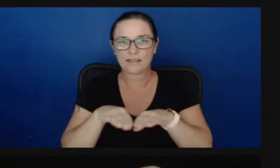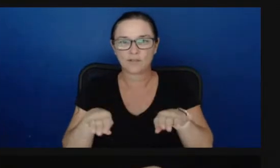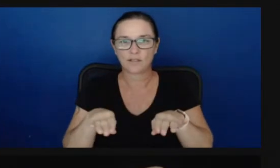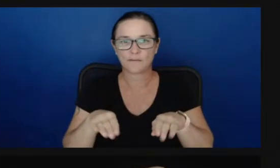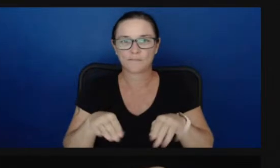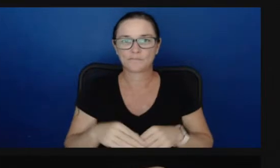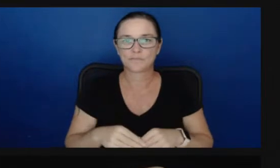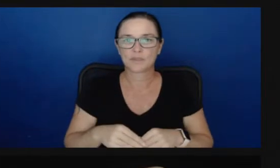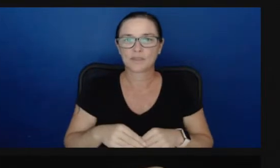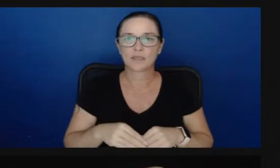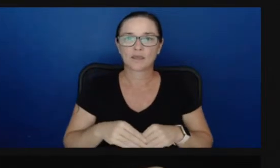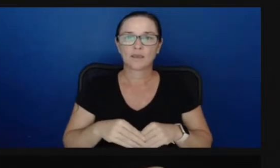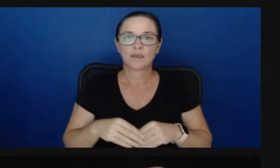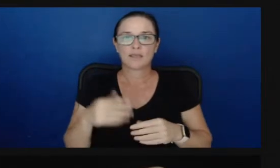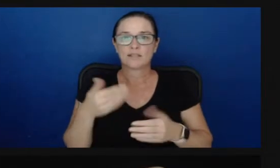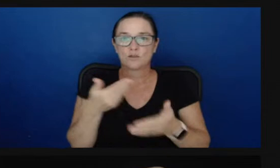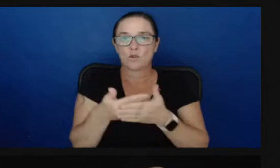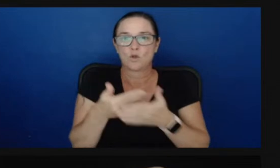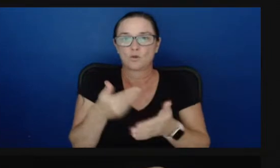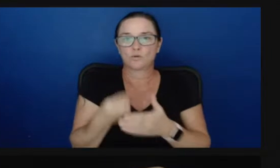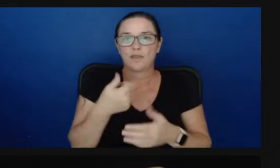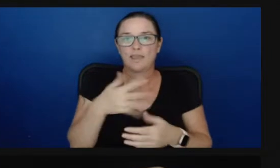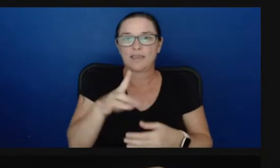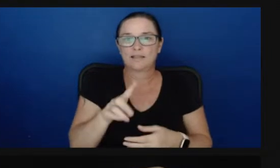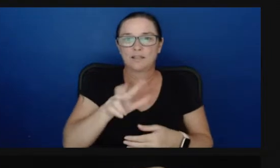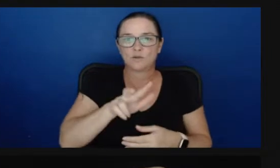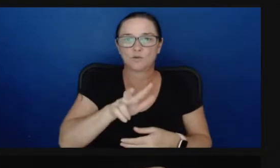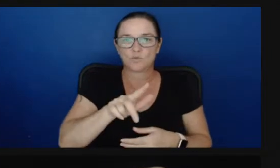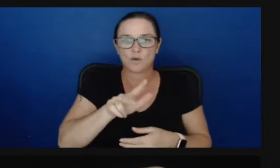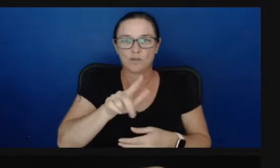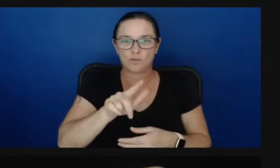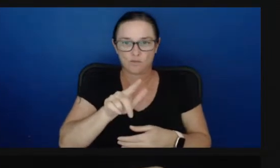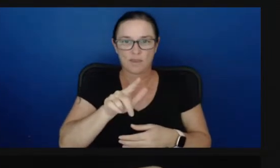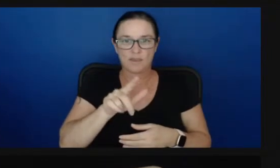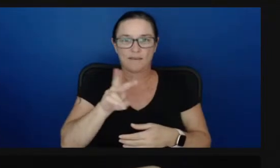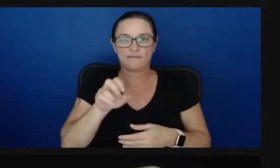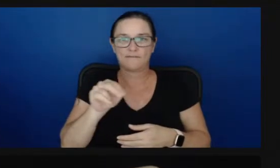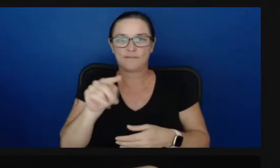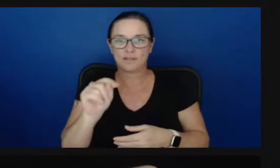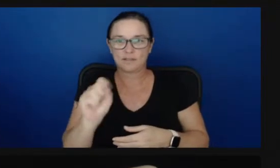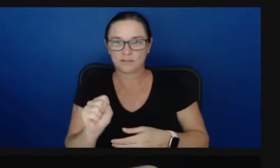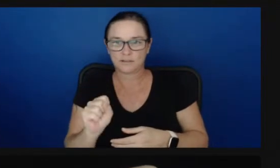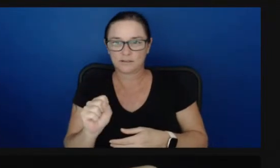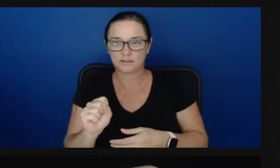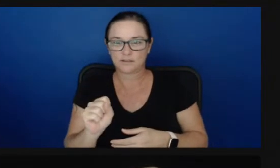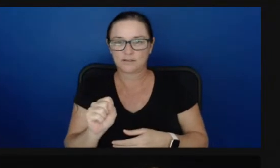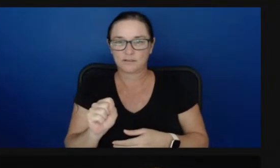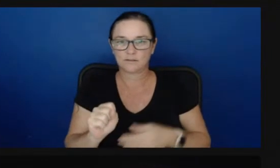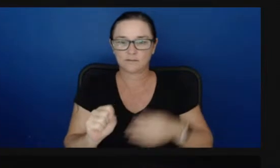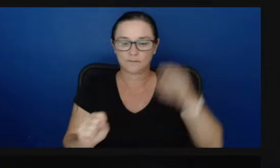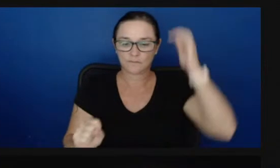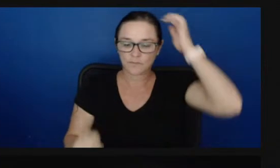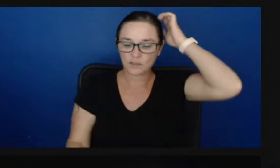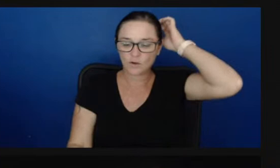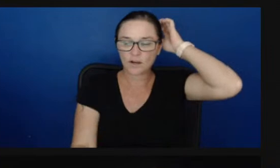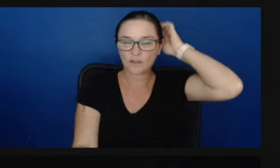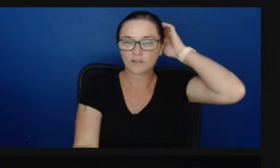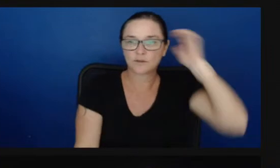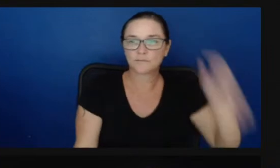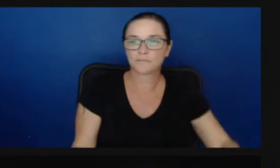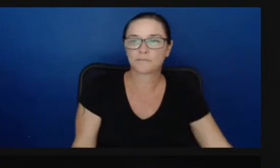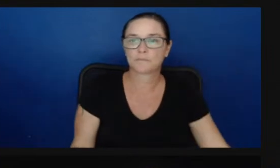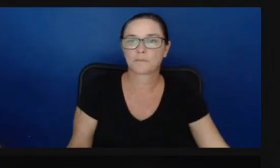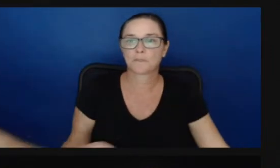near the 1823 vents. We'll look at this briefly, shortly. The rate has decreased over the